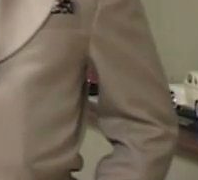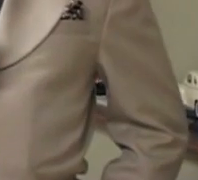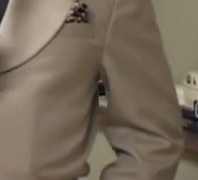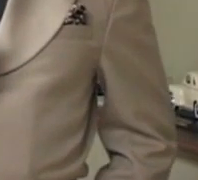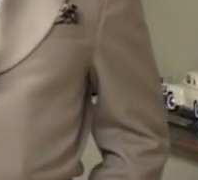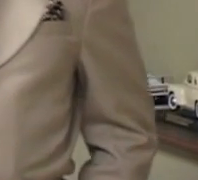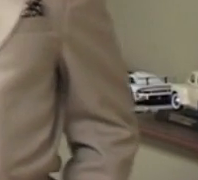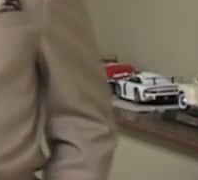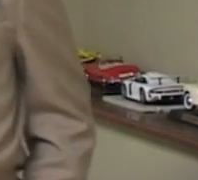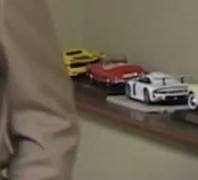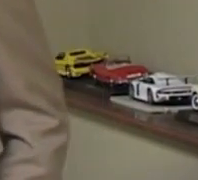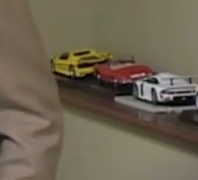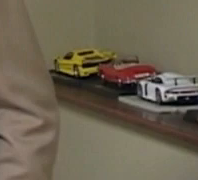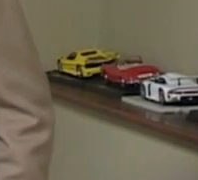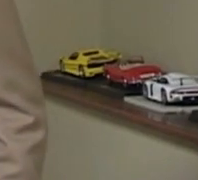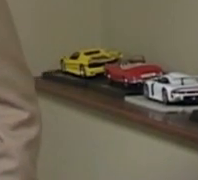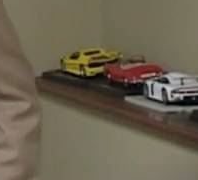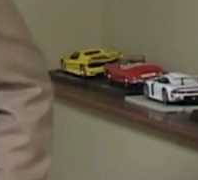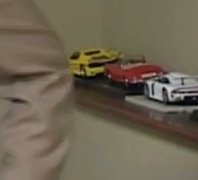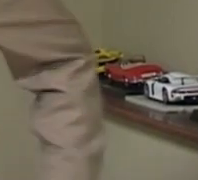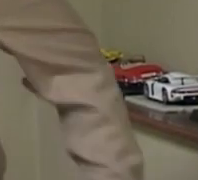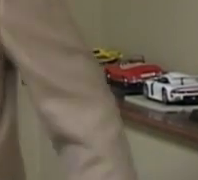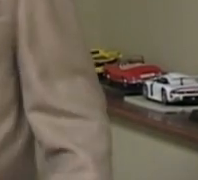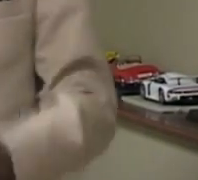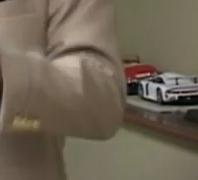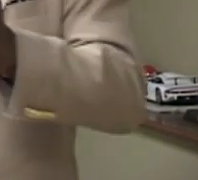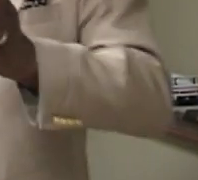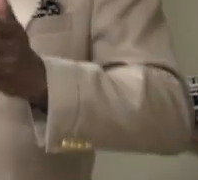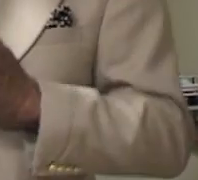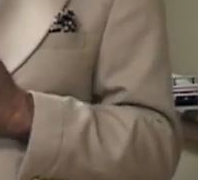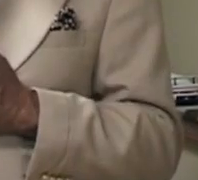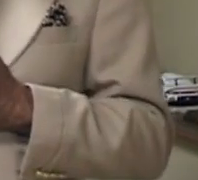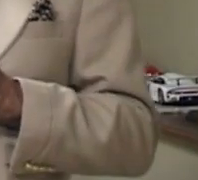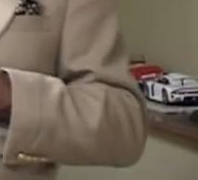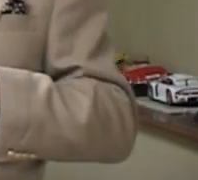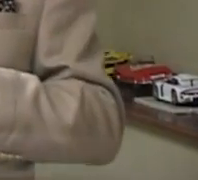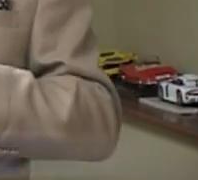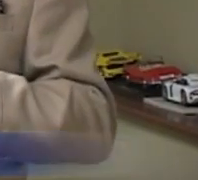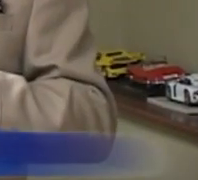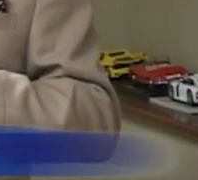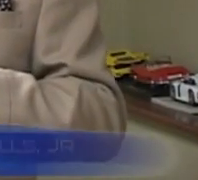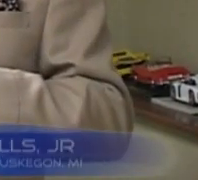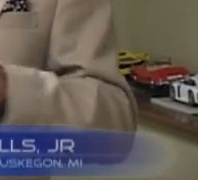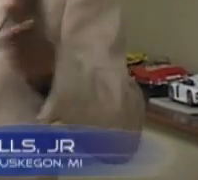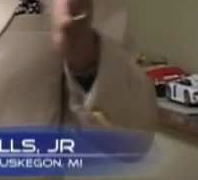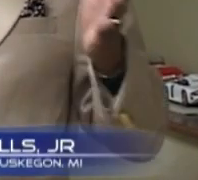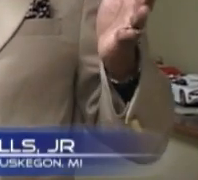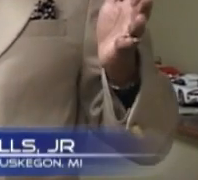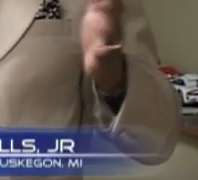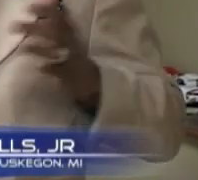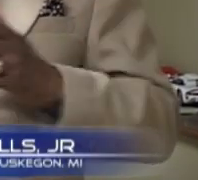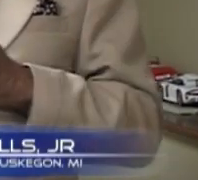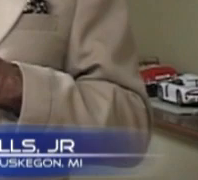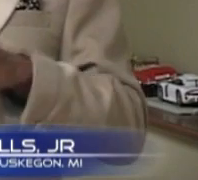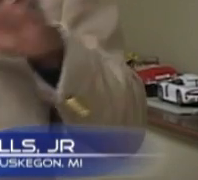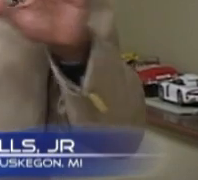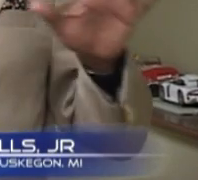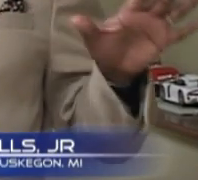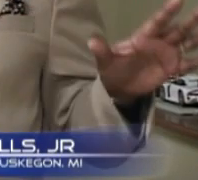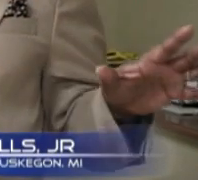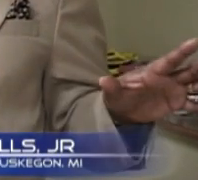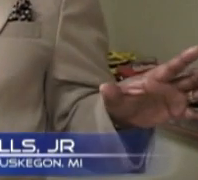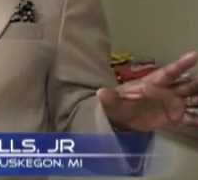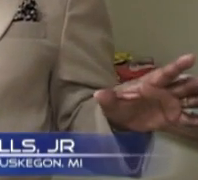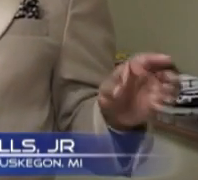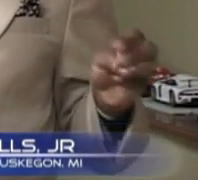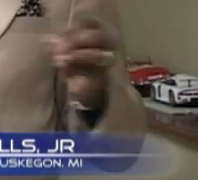My brothers and sisters, it's so important that we live life knowing our purpose. Life is full of challenges. All of